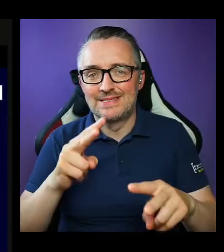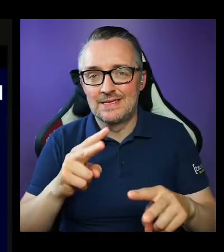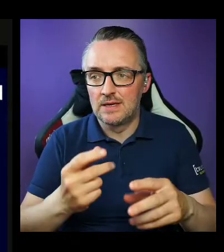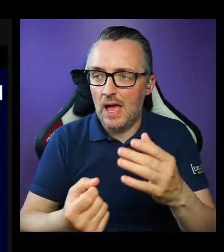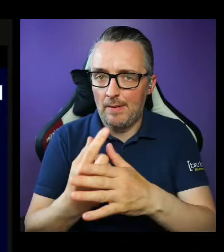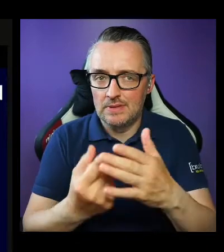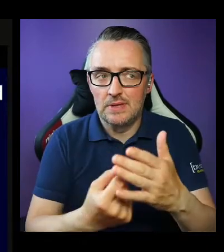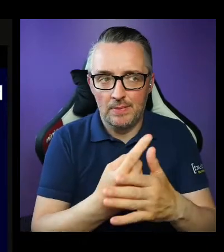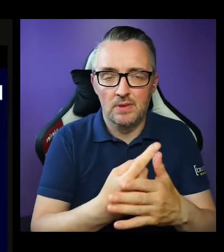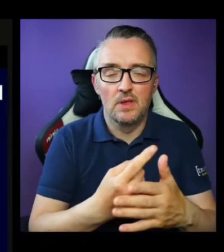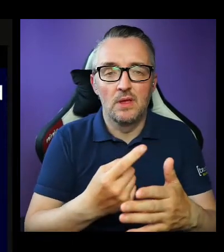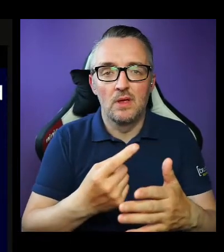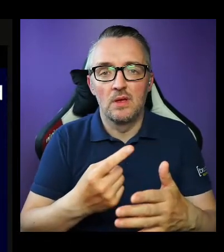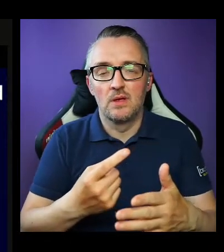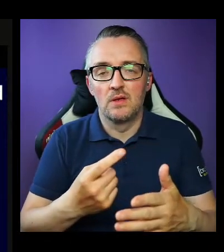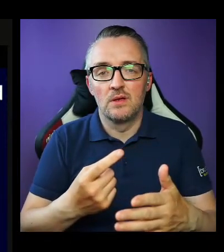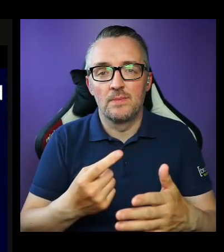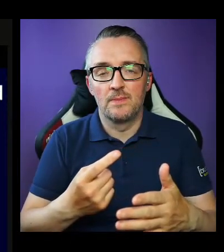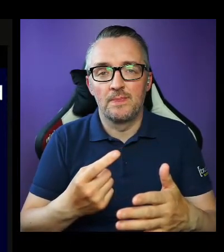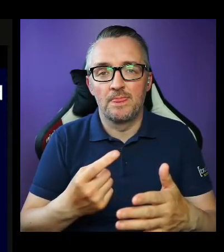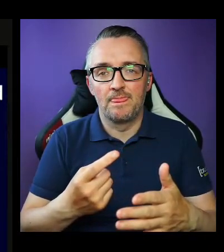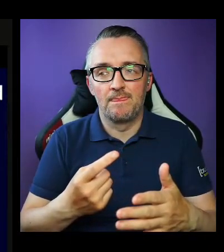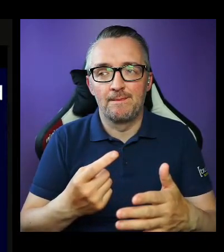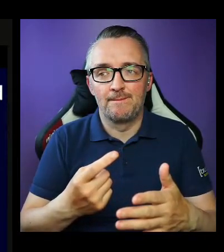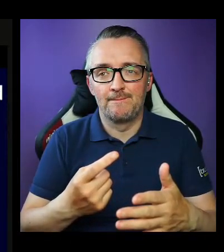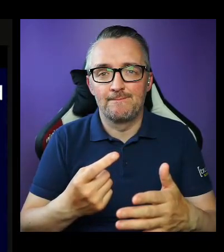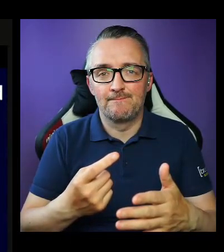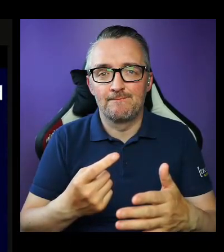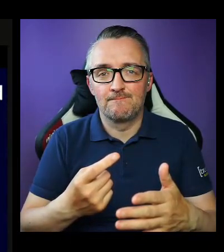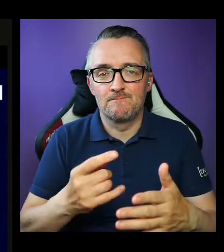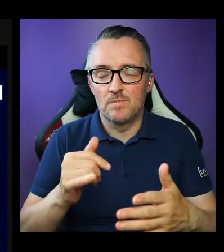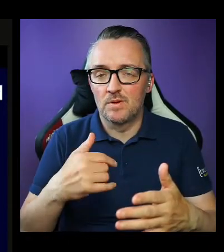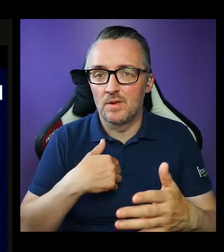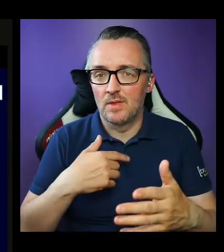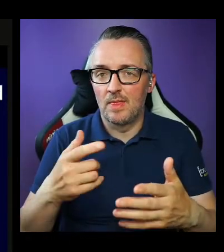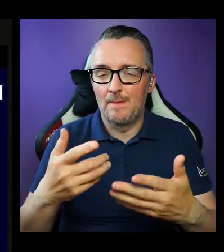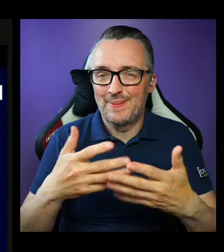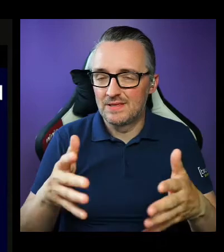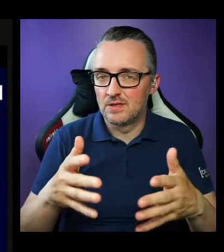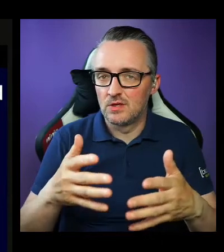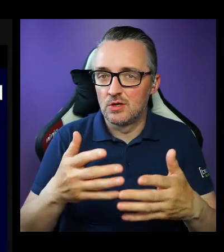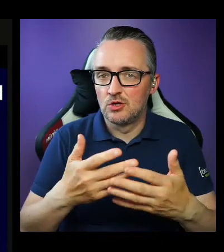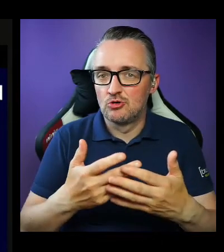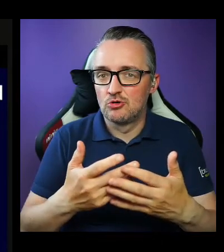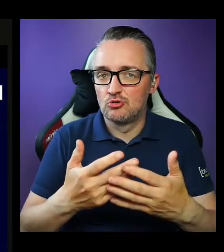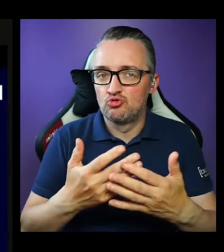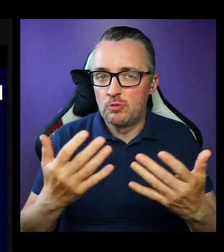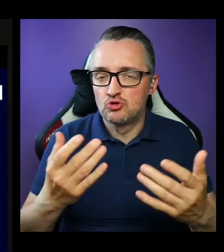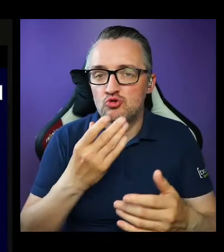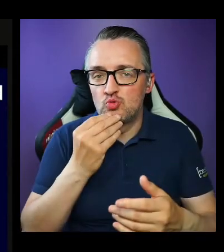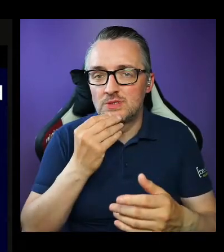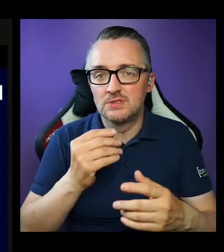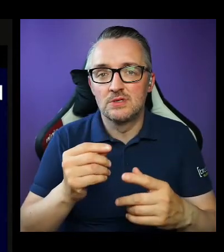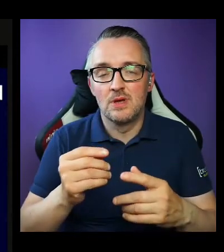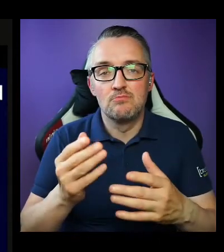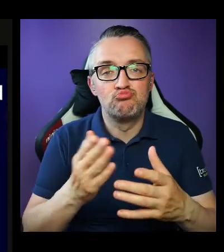happening where we went a bit too much in this reusing the primary